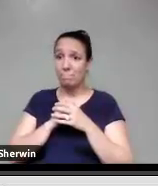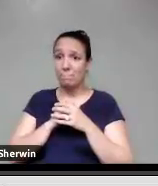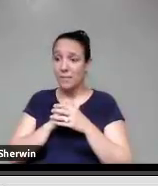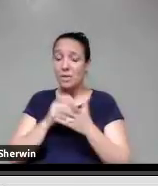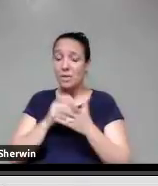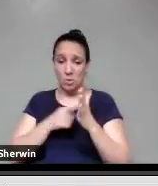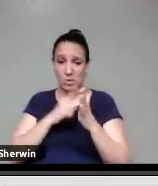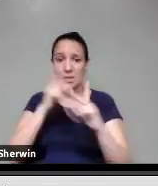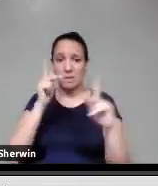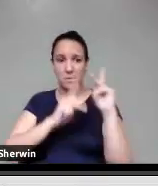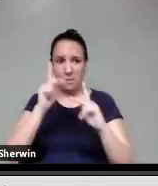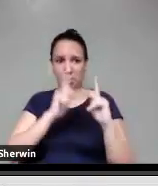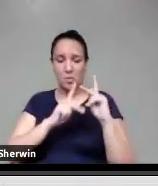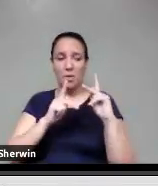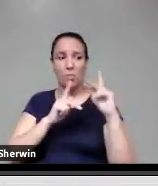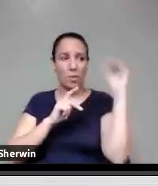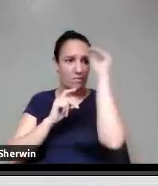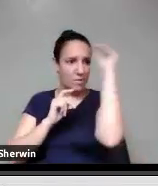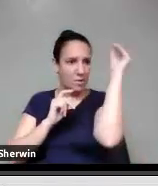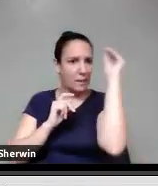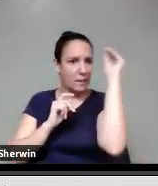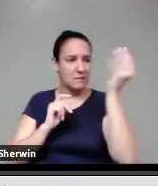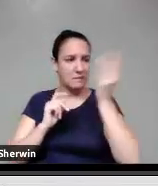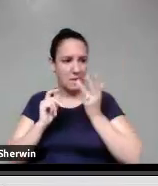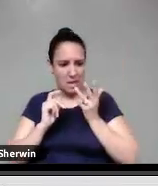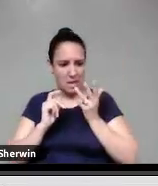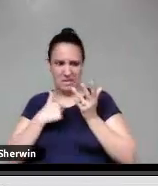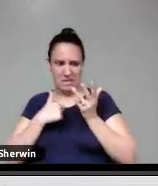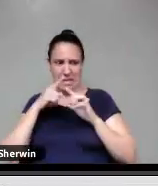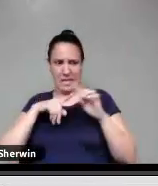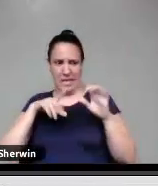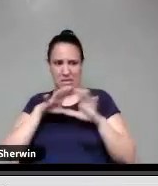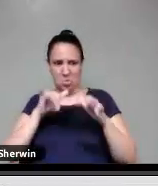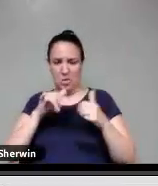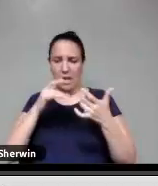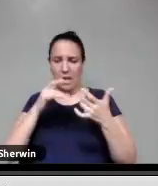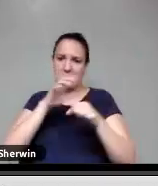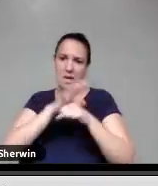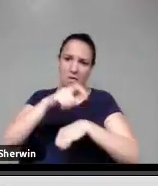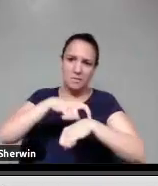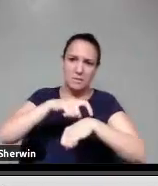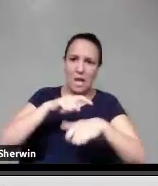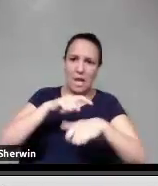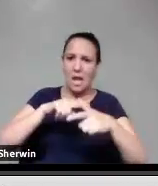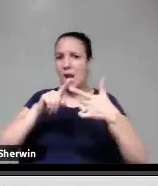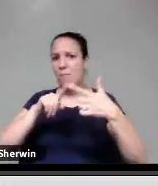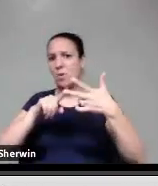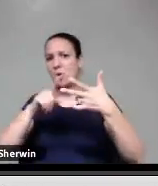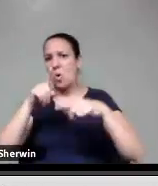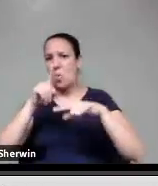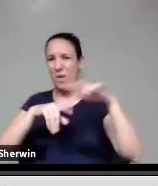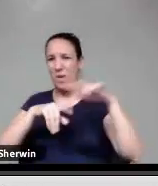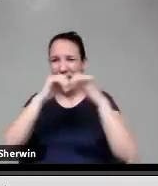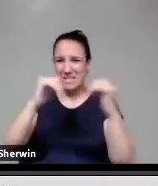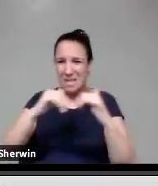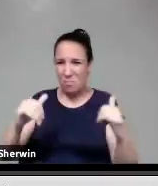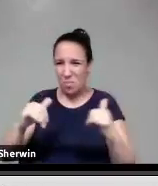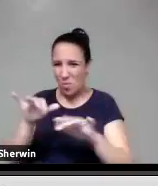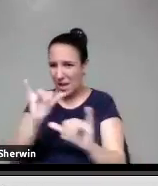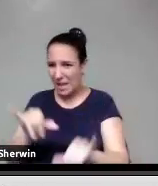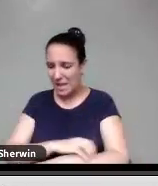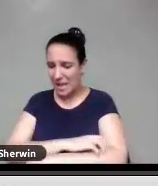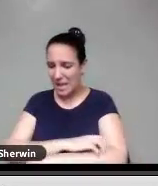really fit into the day's programming because I don't have enough time, or we can't separate people in groups that way, or whatever it might be,